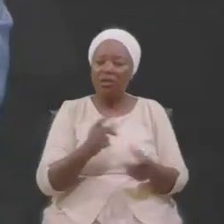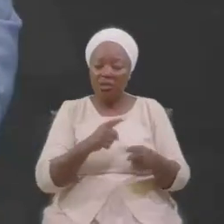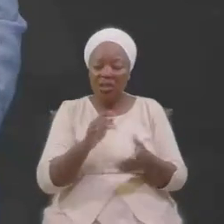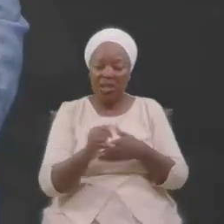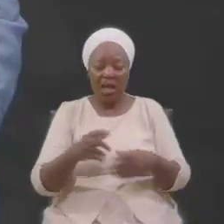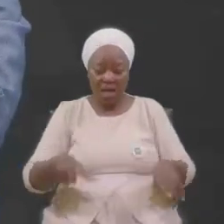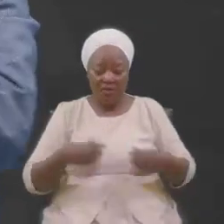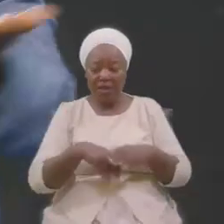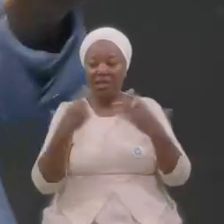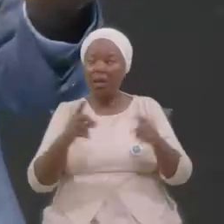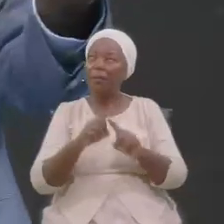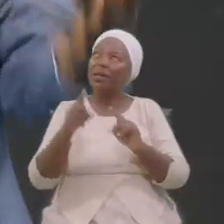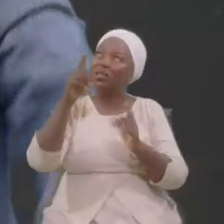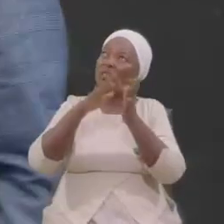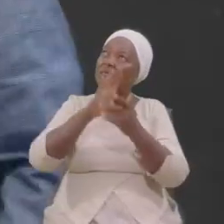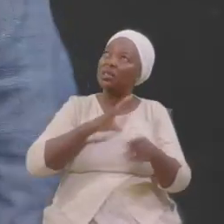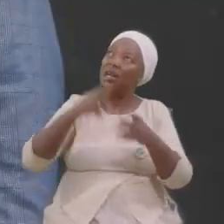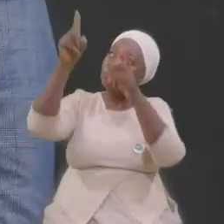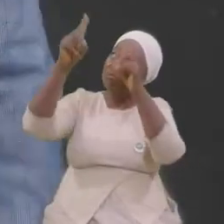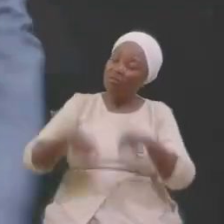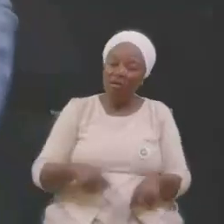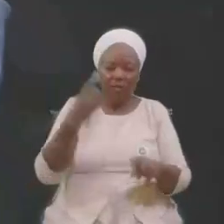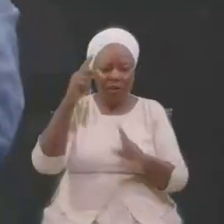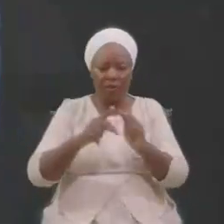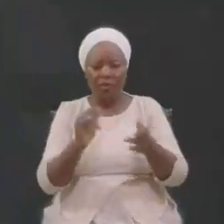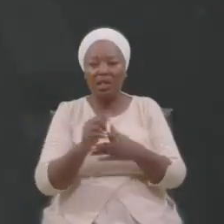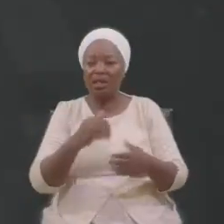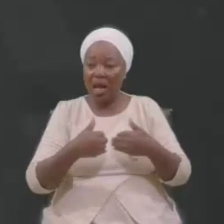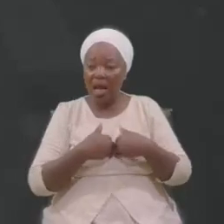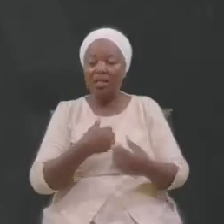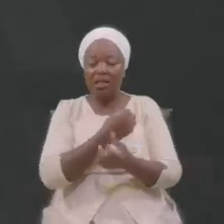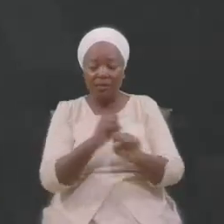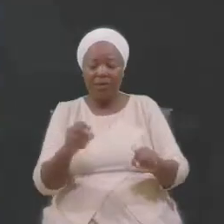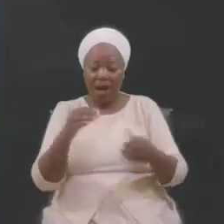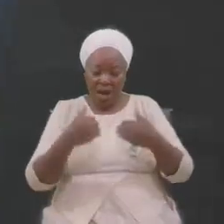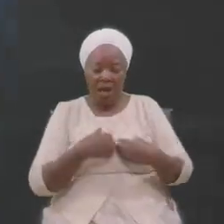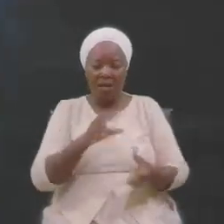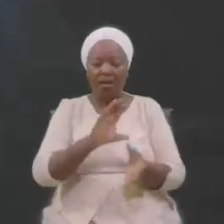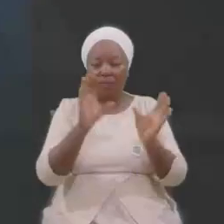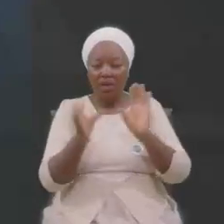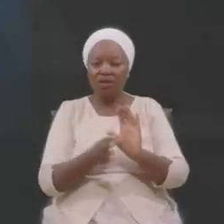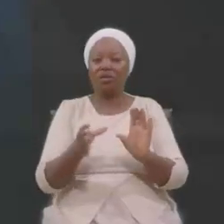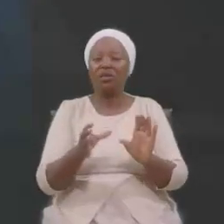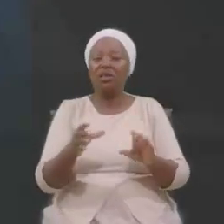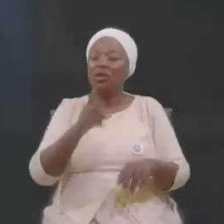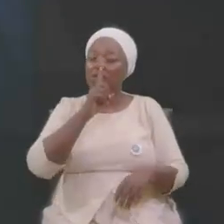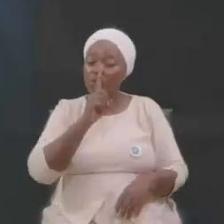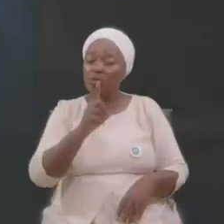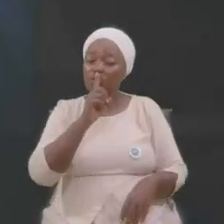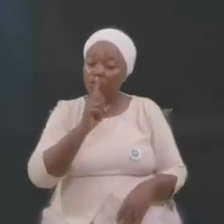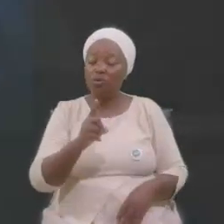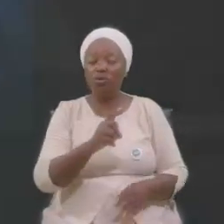coming for the people who have had conversion, who have had salvation, real